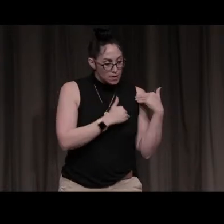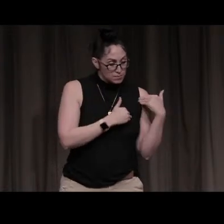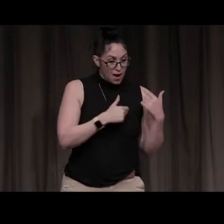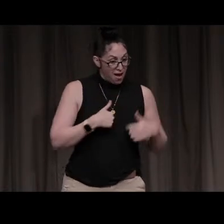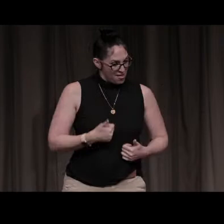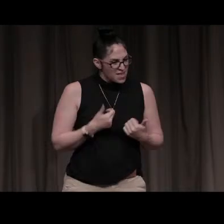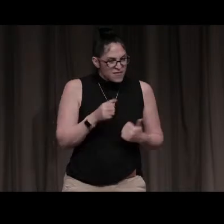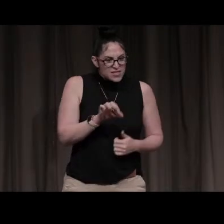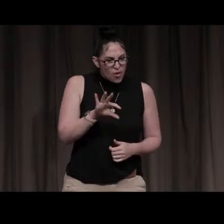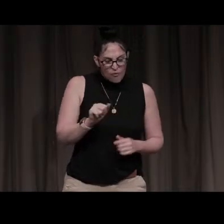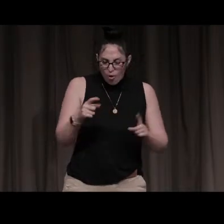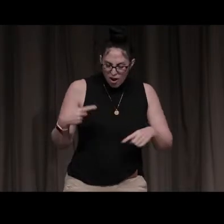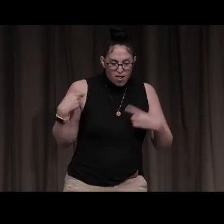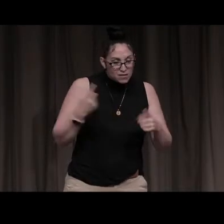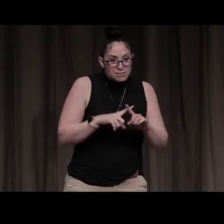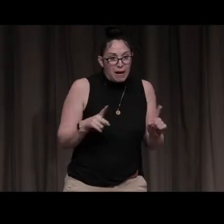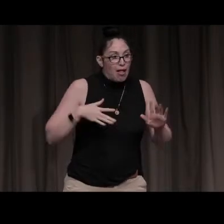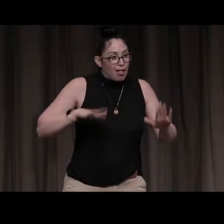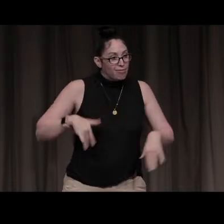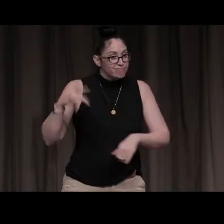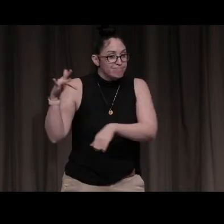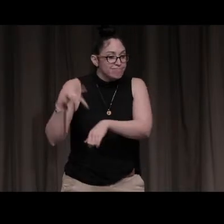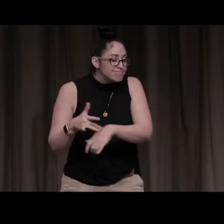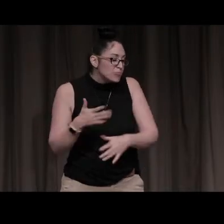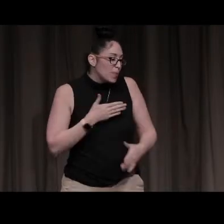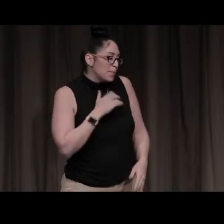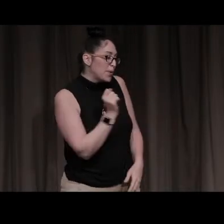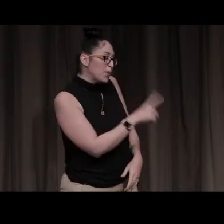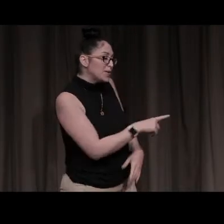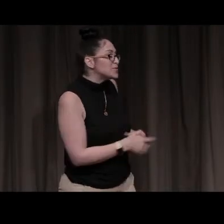for so long? That's my question. Thank you.